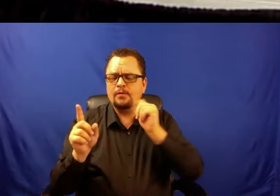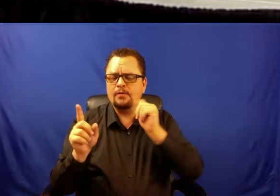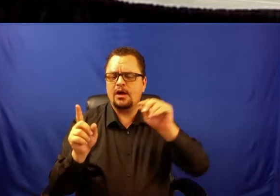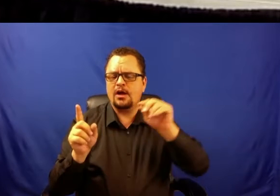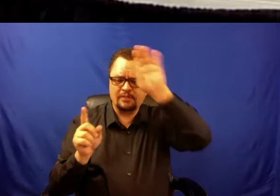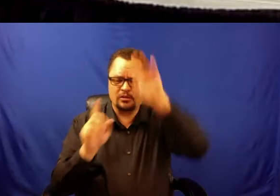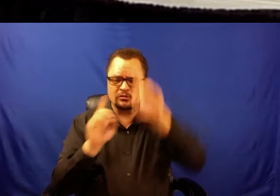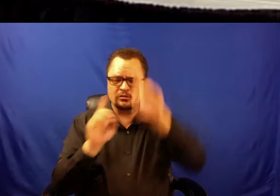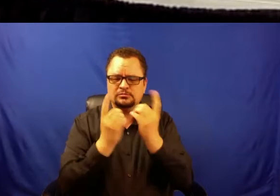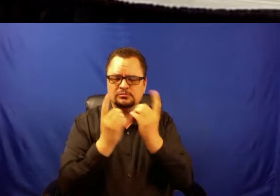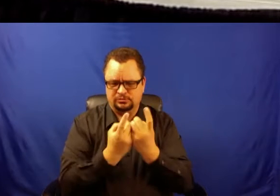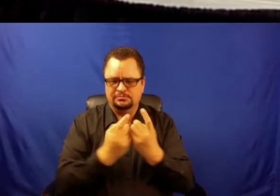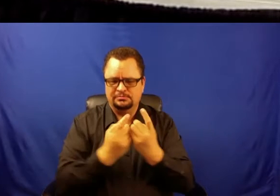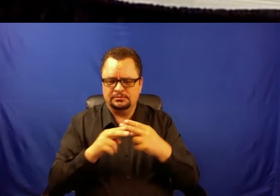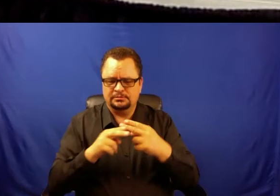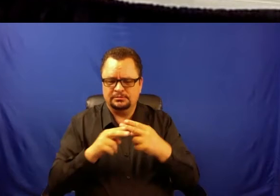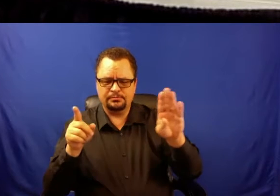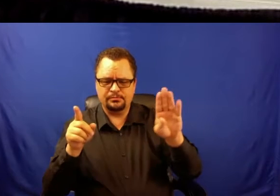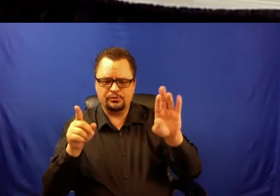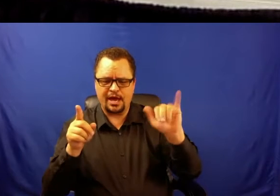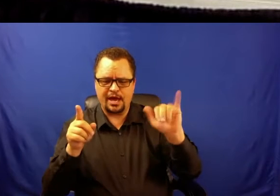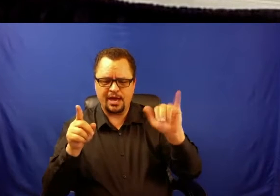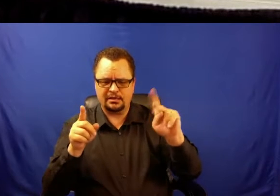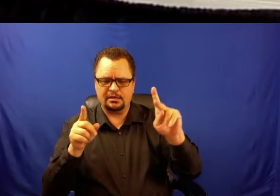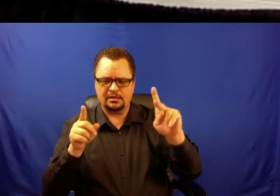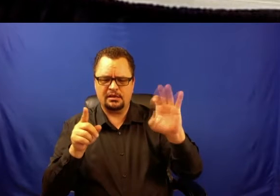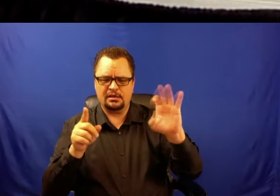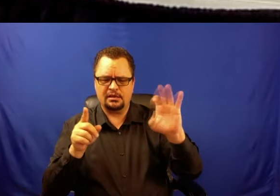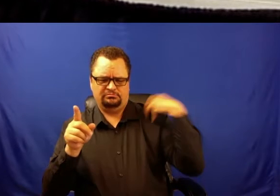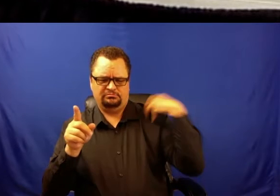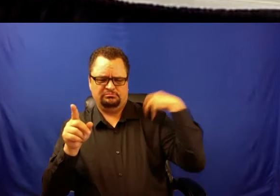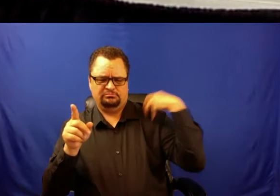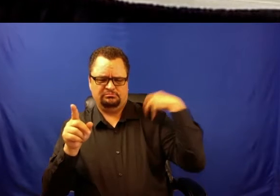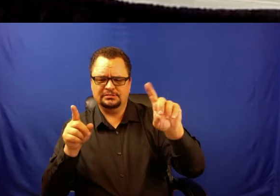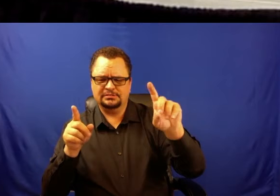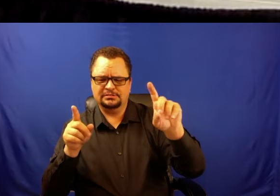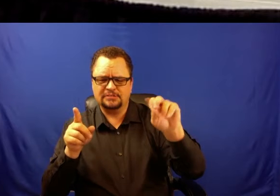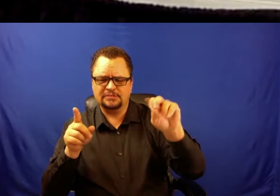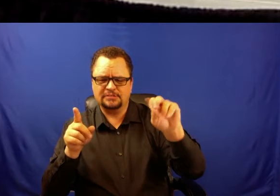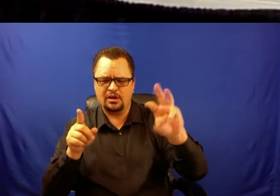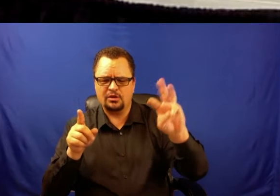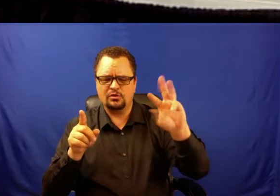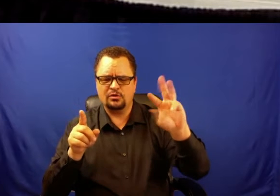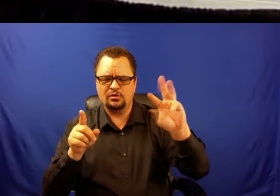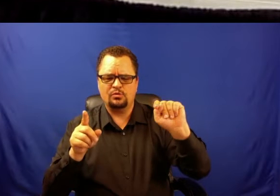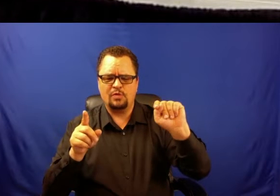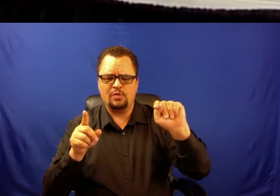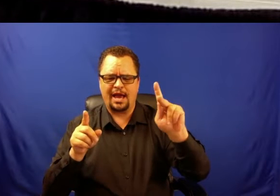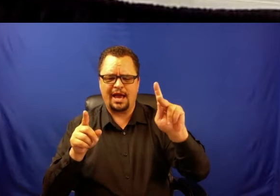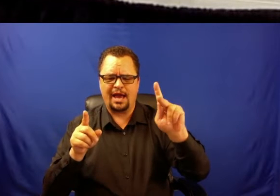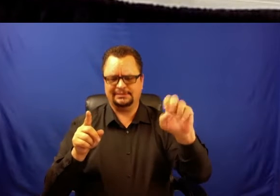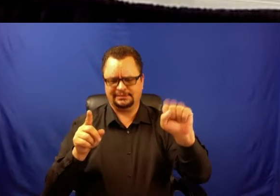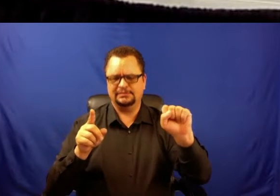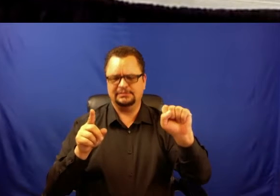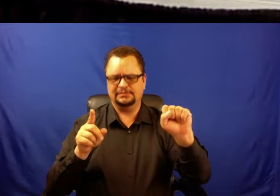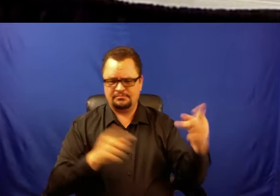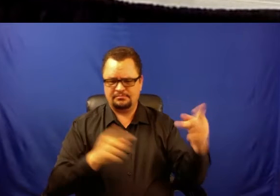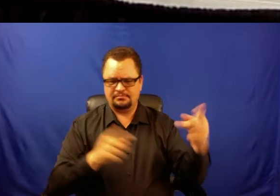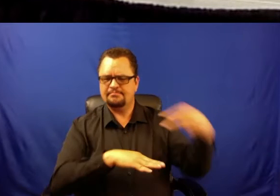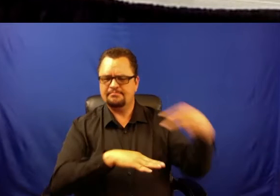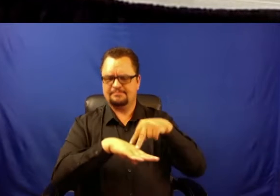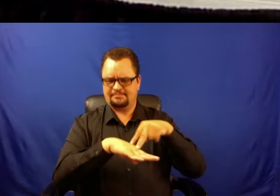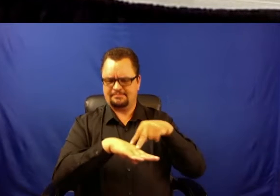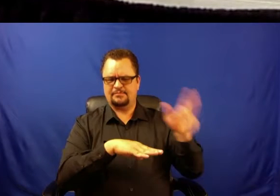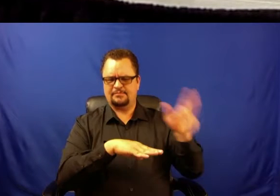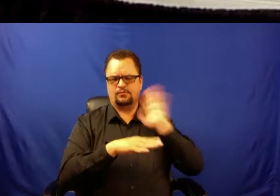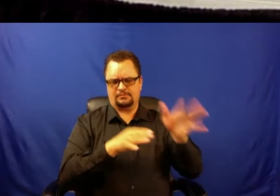If you would like to come up, please. Colorado Springs Fire Department was instrumental in the planning and executing these